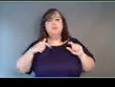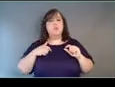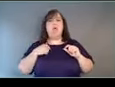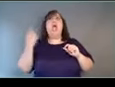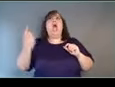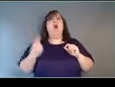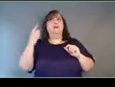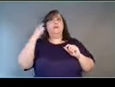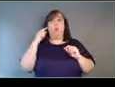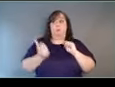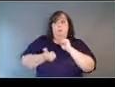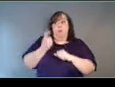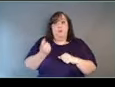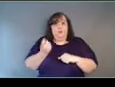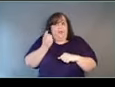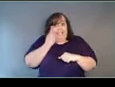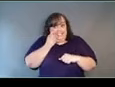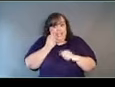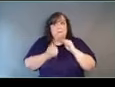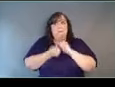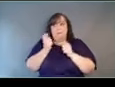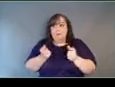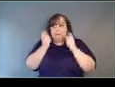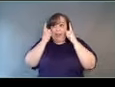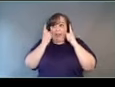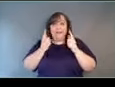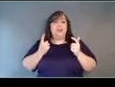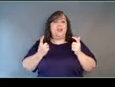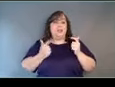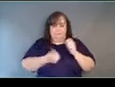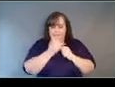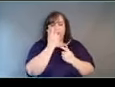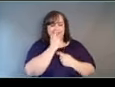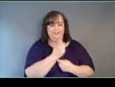most surprising and therefore the most interesting.